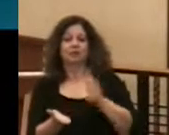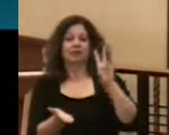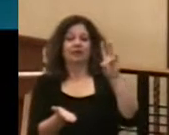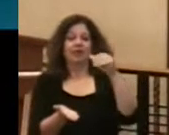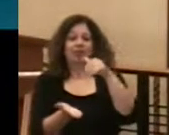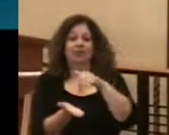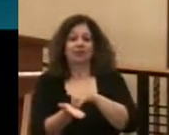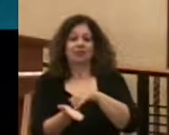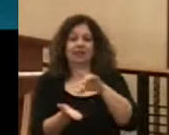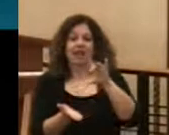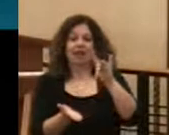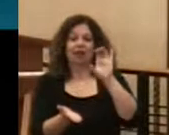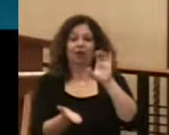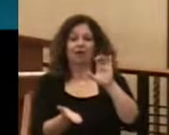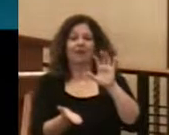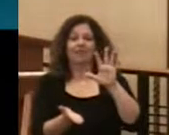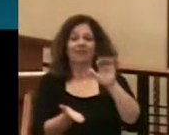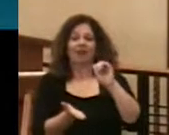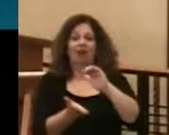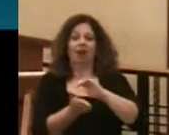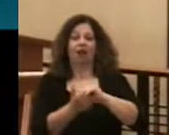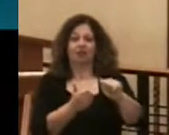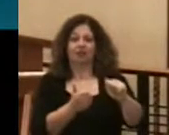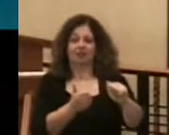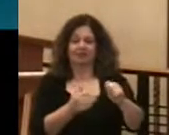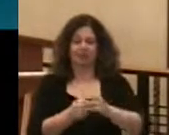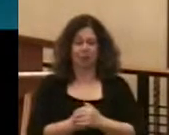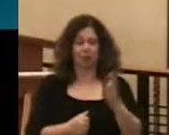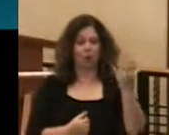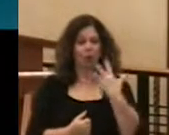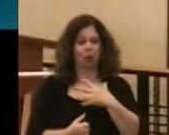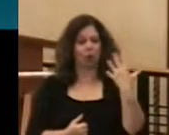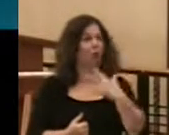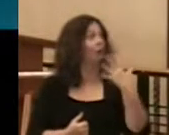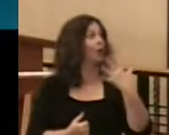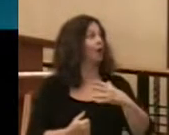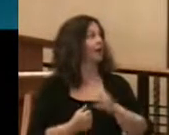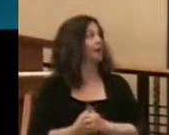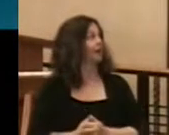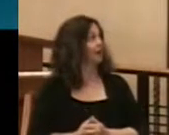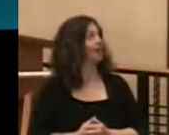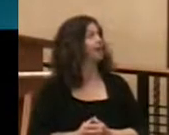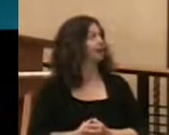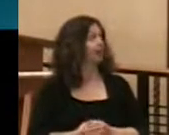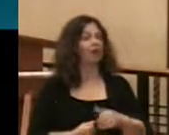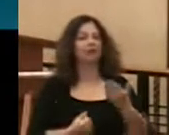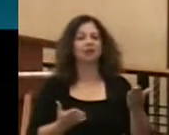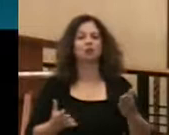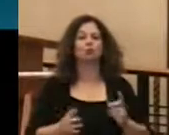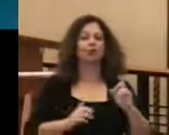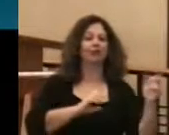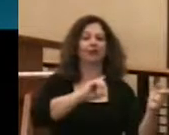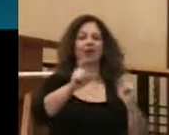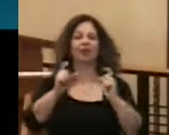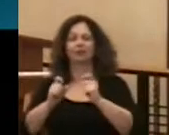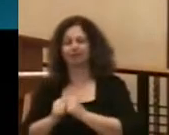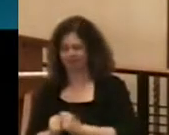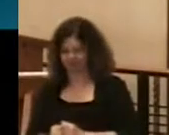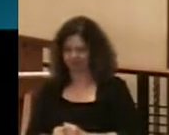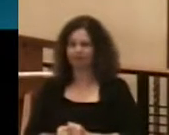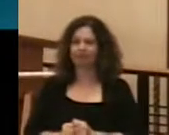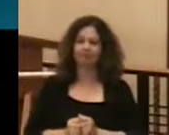$7,850. In addition, the leftover items were donated to support various other missions. So thank you for your